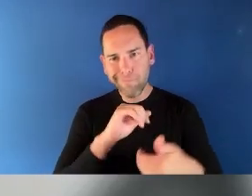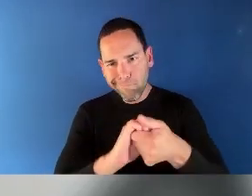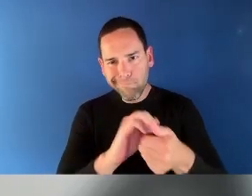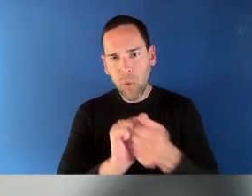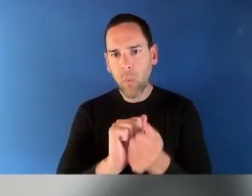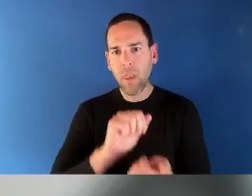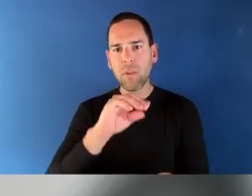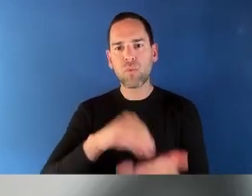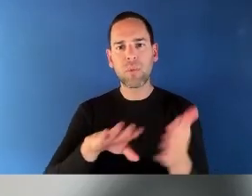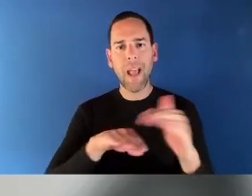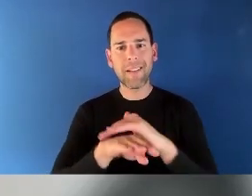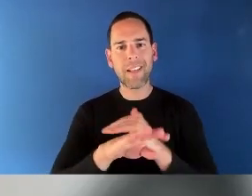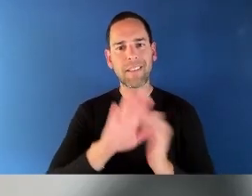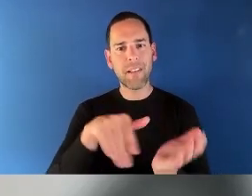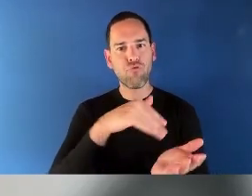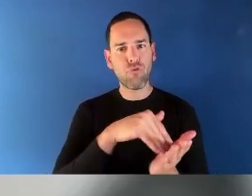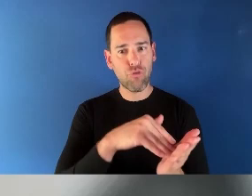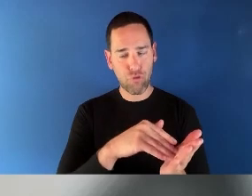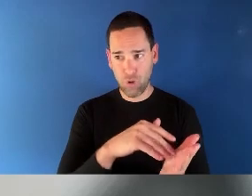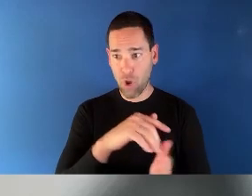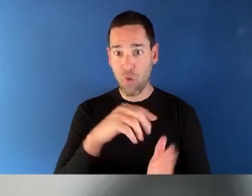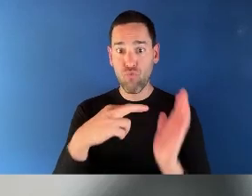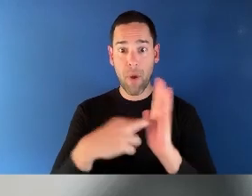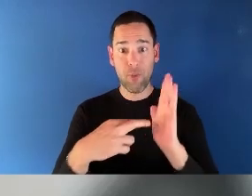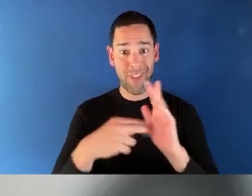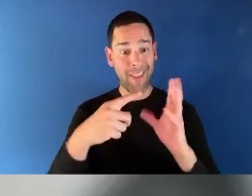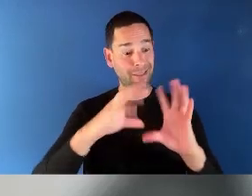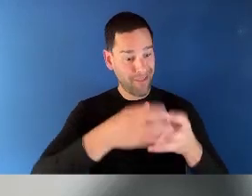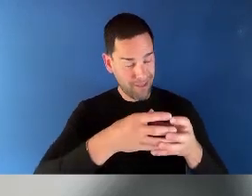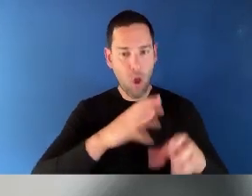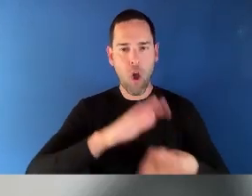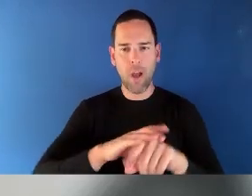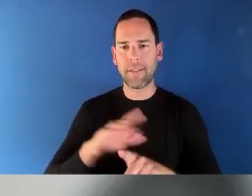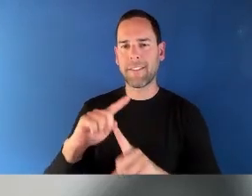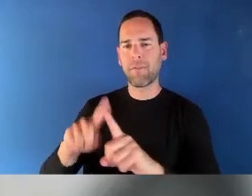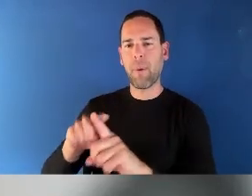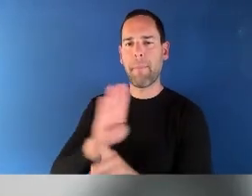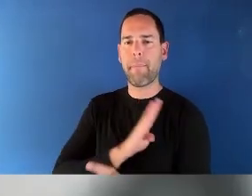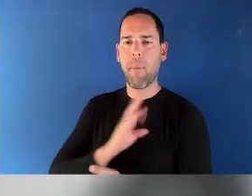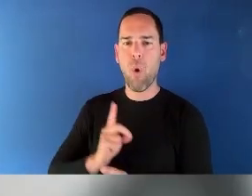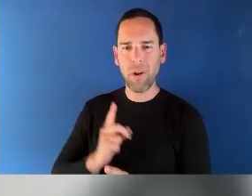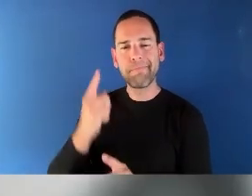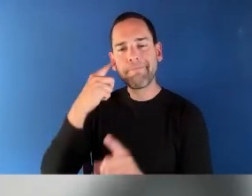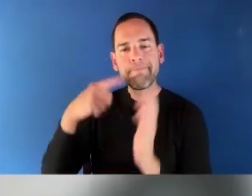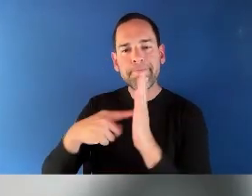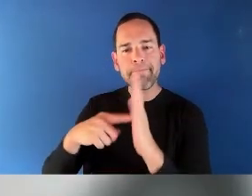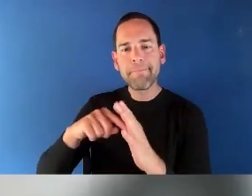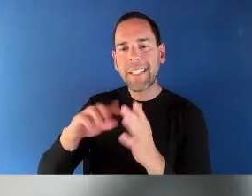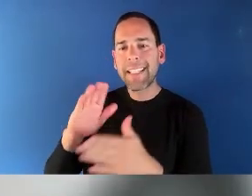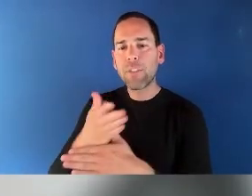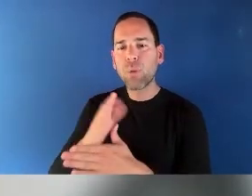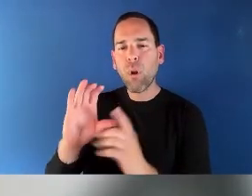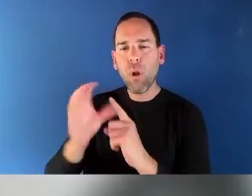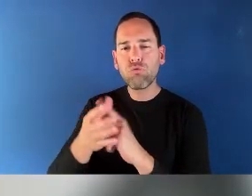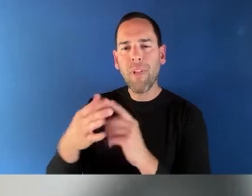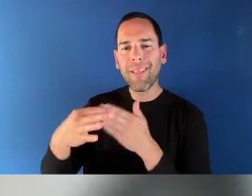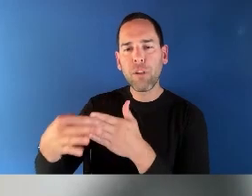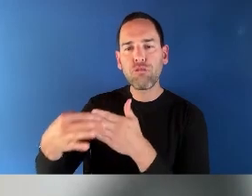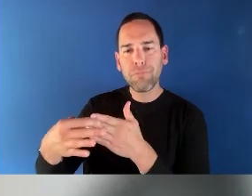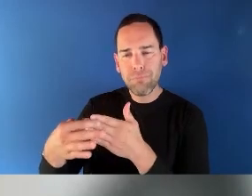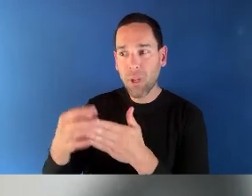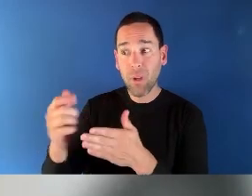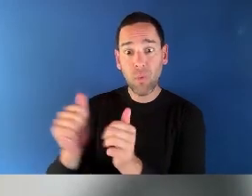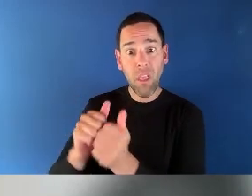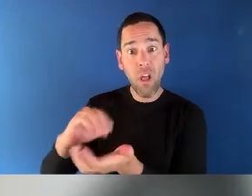of boards, including the Intercultural Leadership Council with fellow students from other minority groups, and